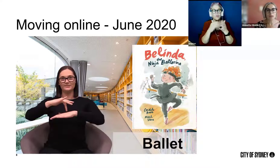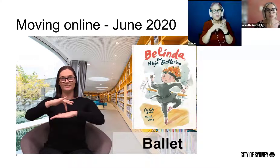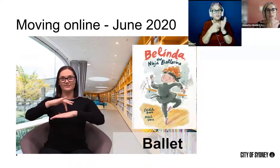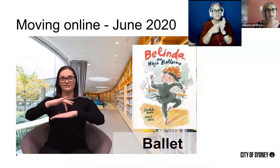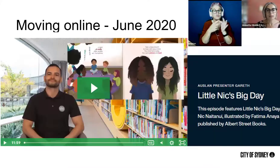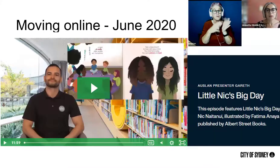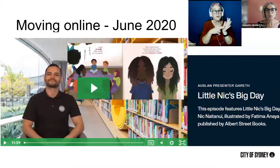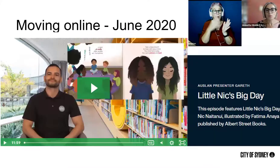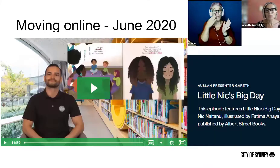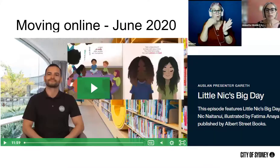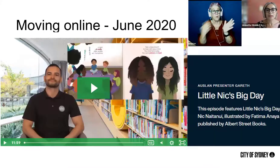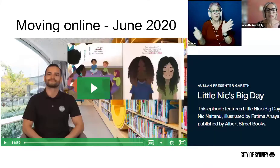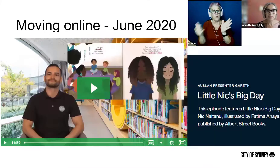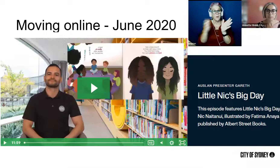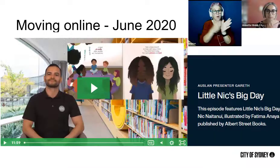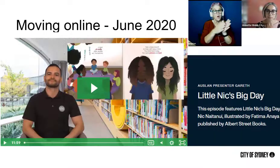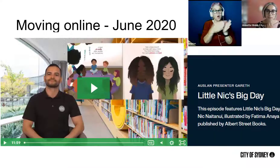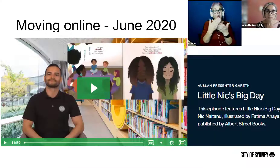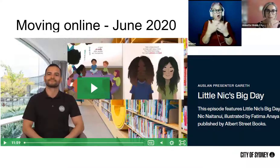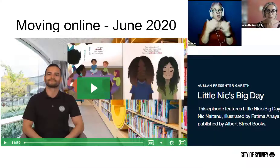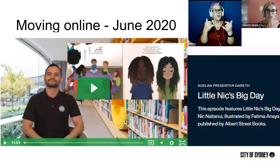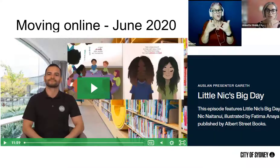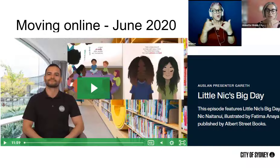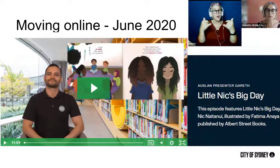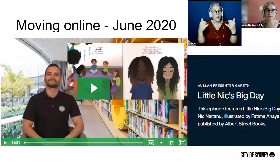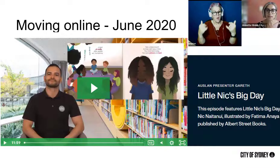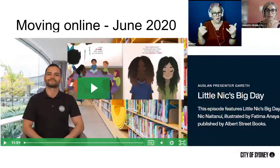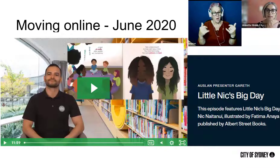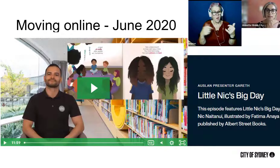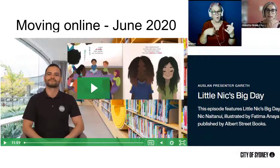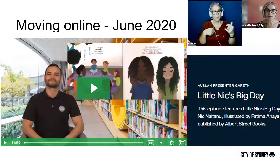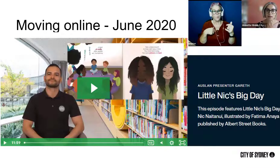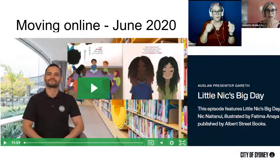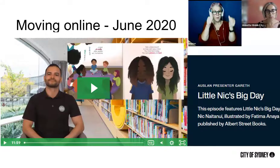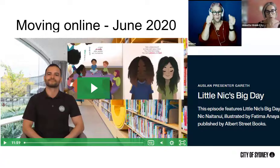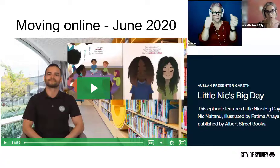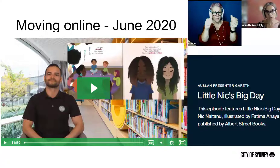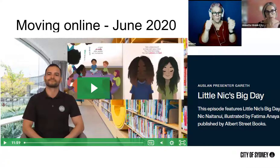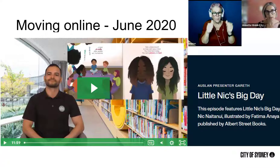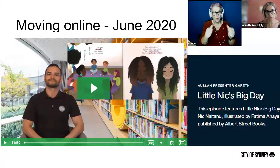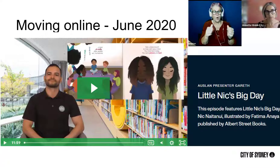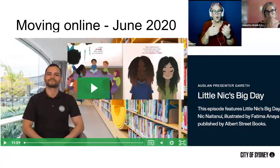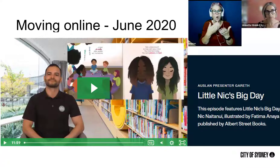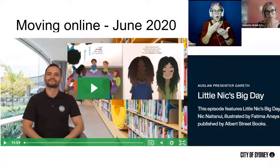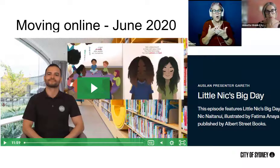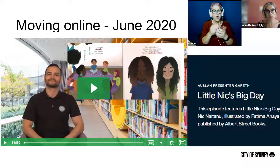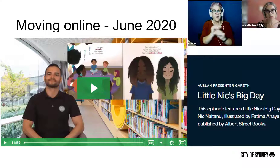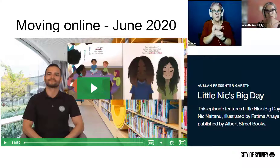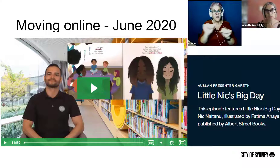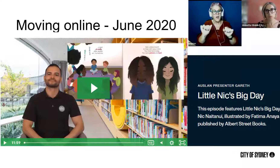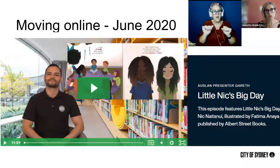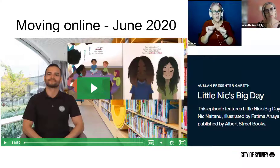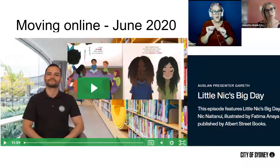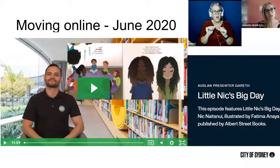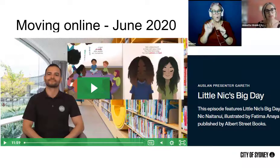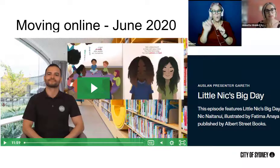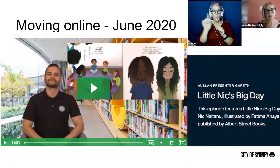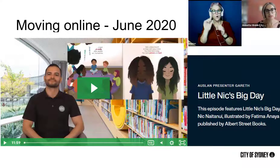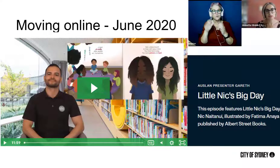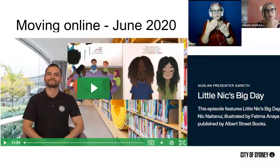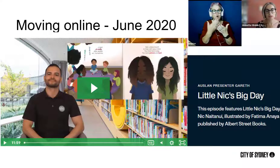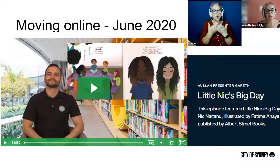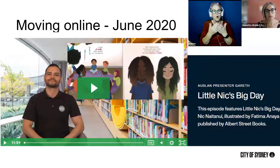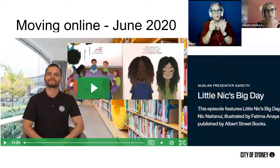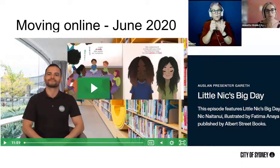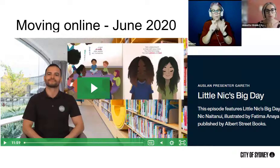them online, we post them on our What's On portal, which is the City